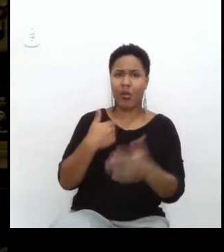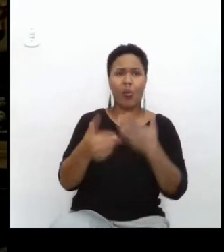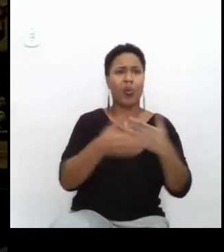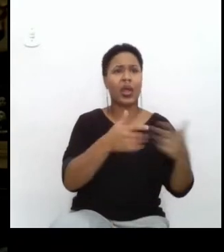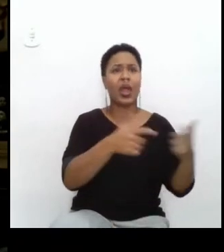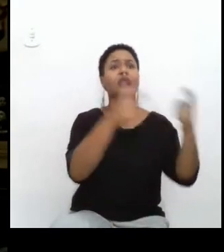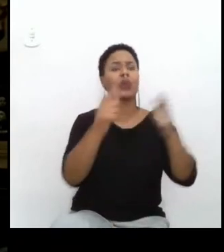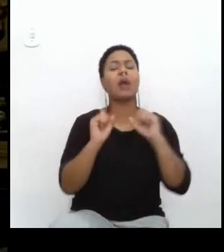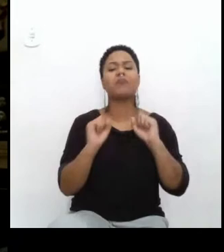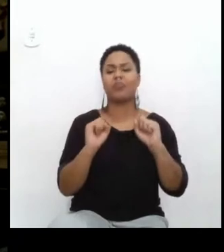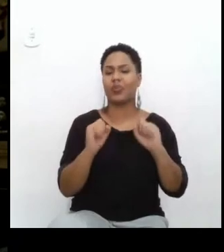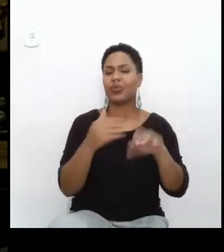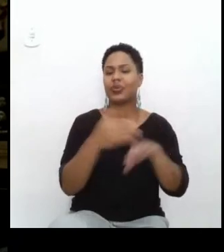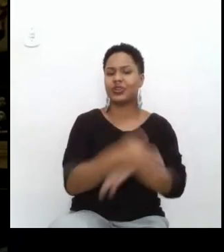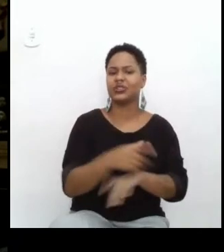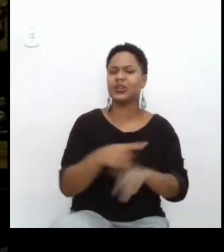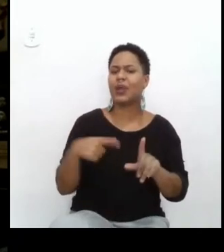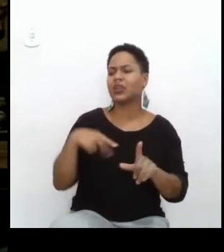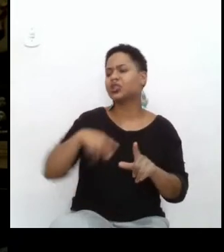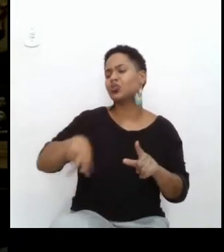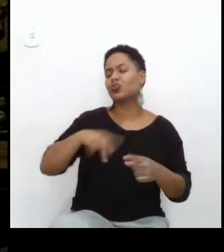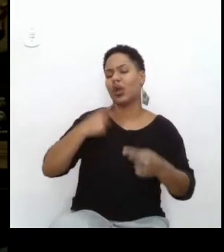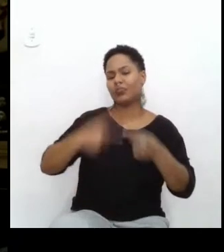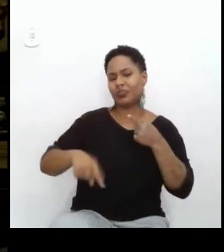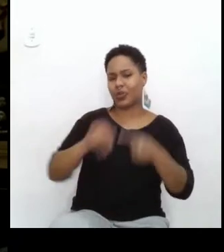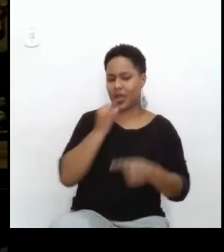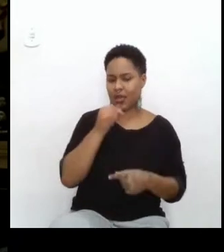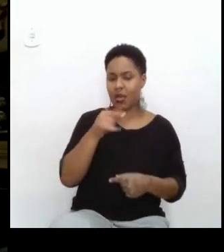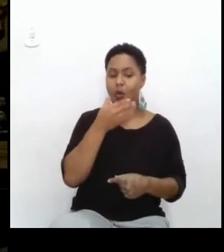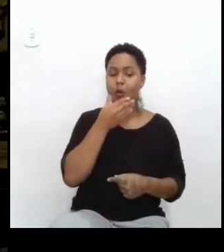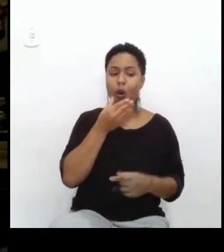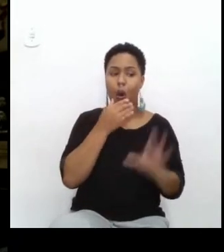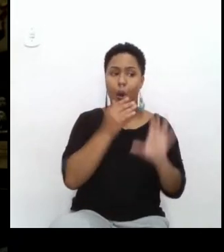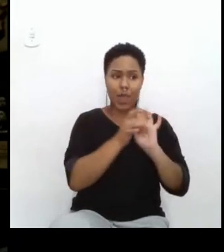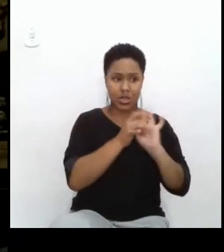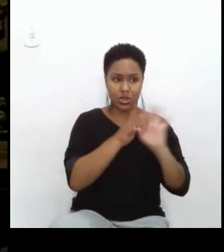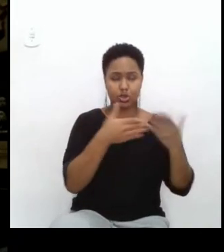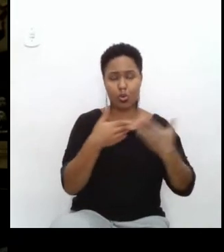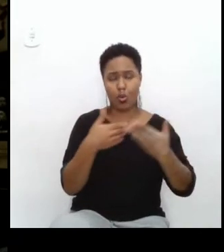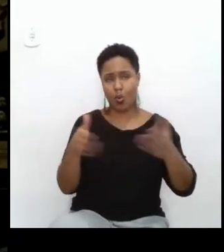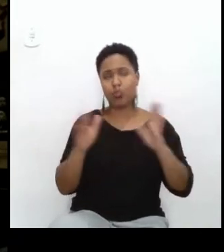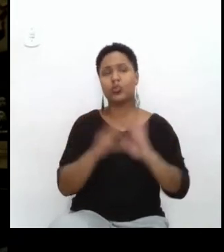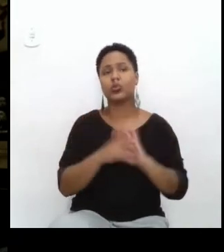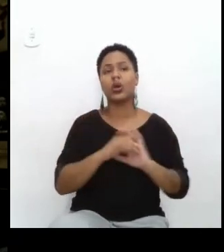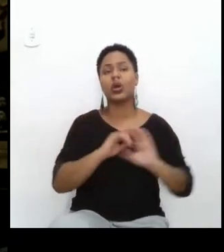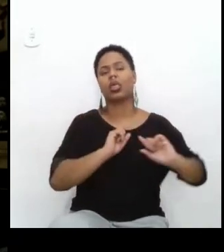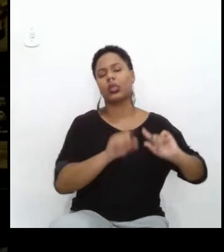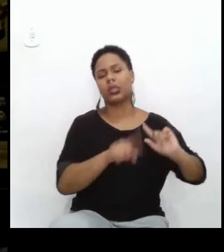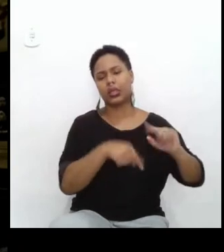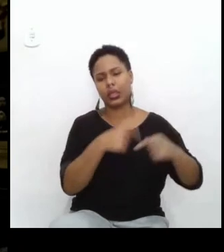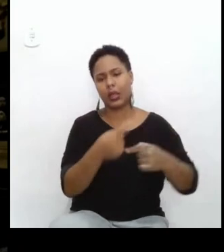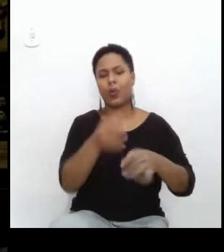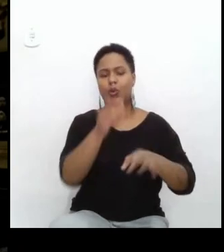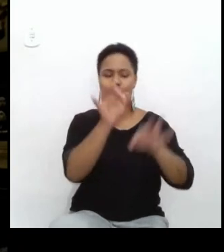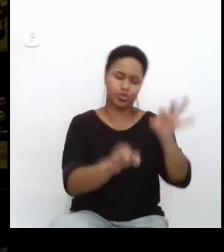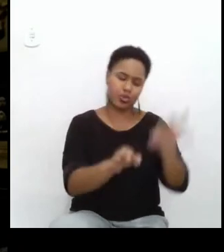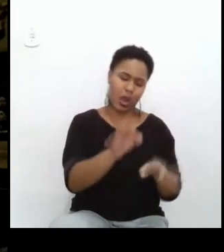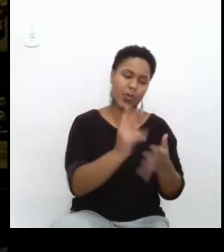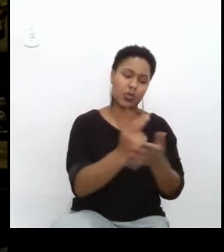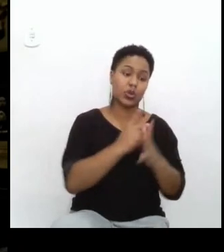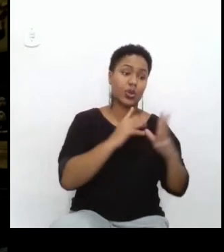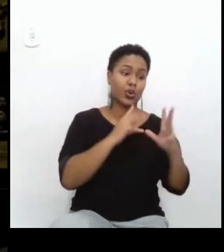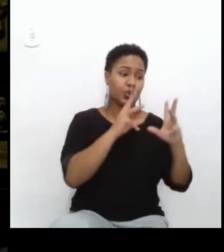Hand Where and after the cute One o negócio aqui atrás tem déficit